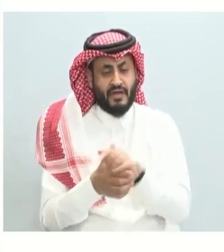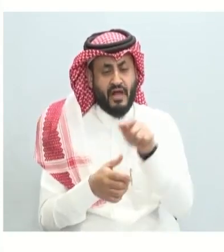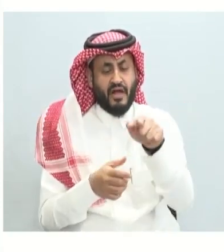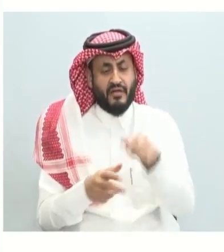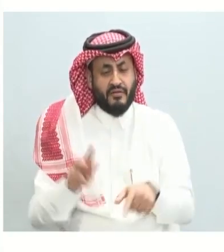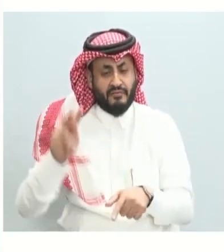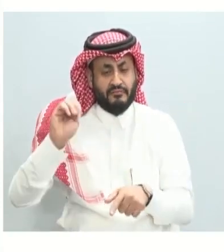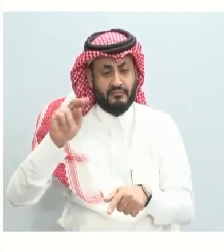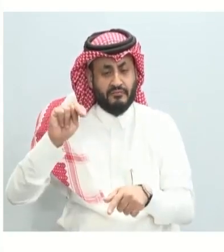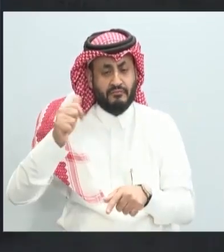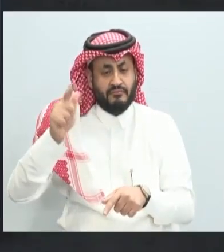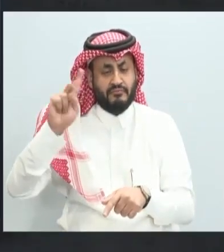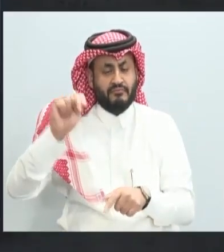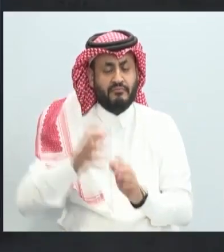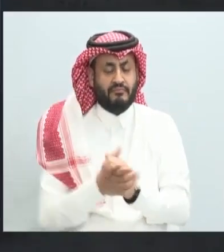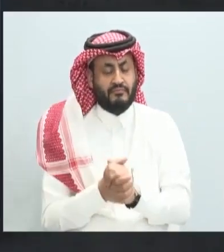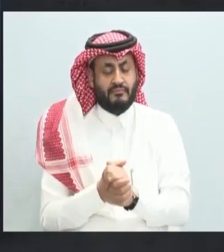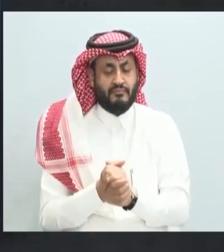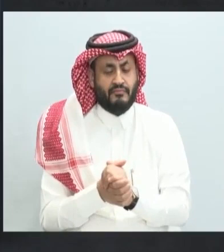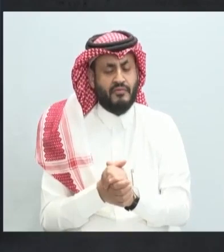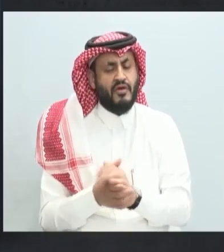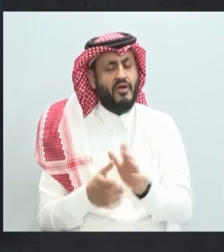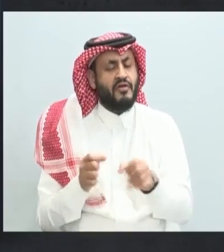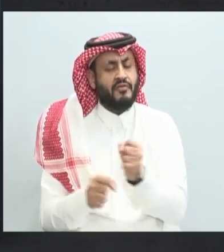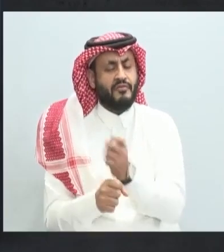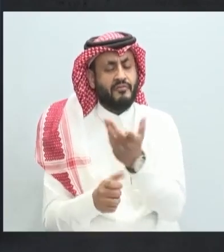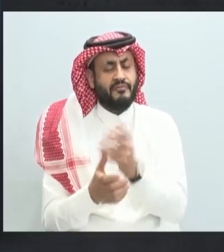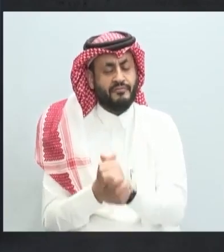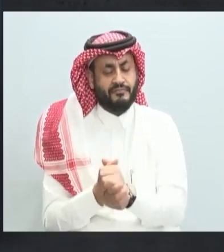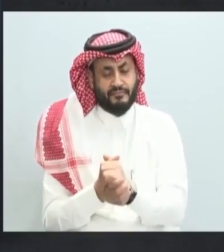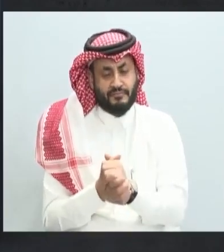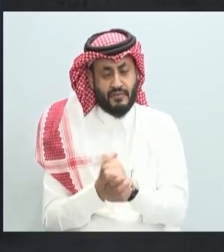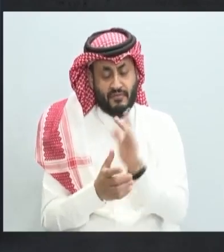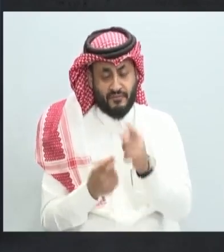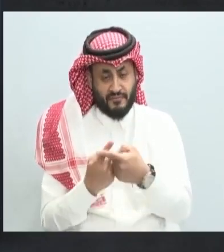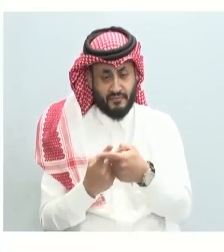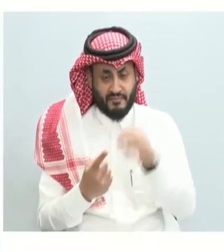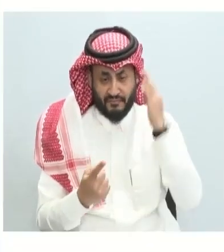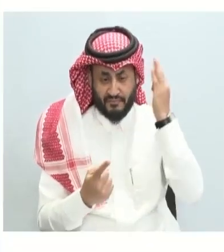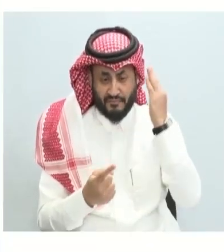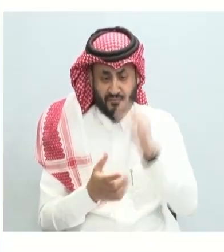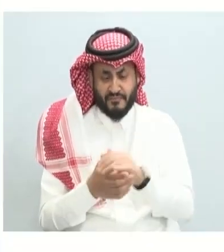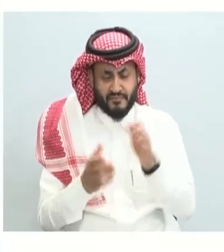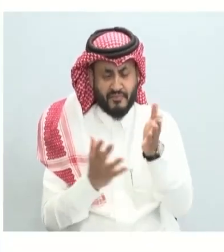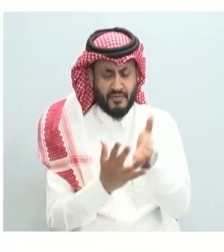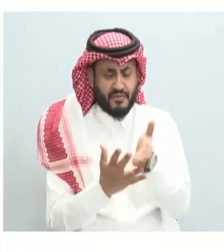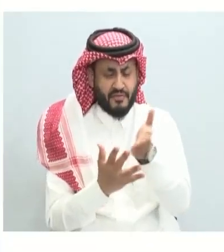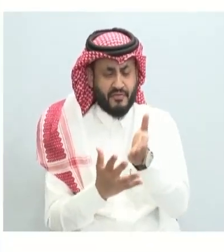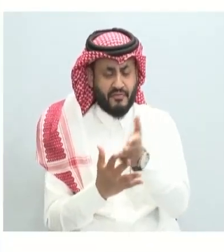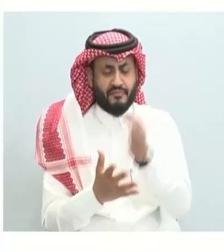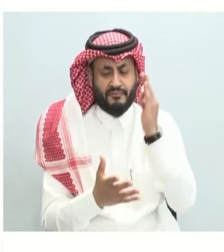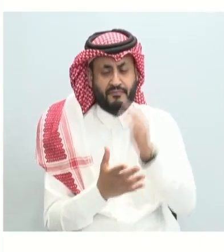Kenan. And what we're going to do with this story is that we're going to listen to each part of this